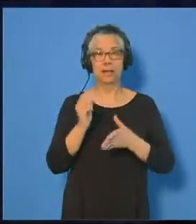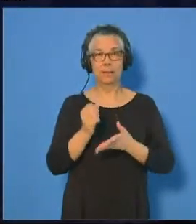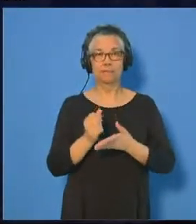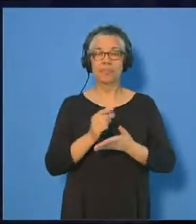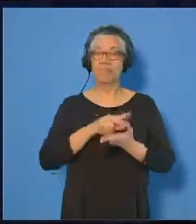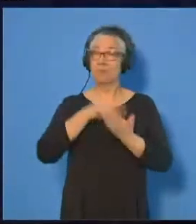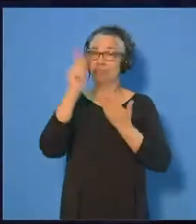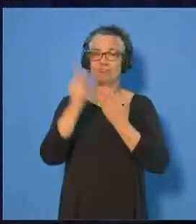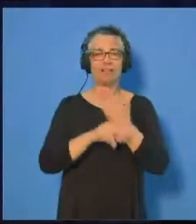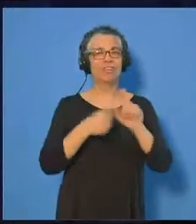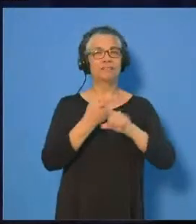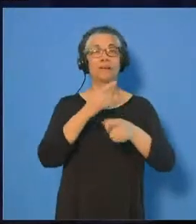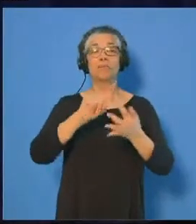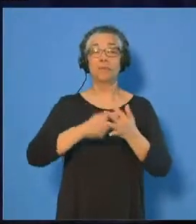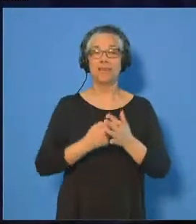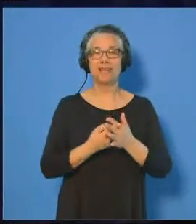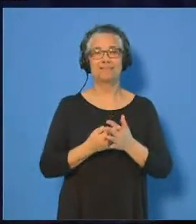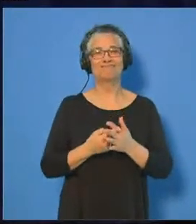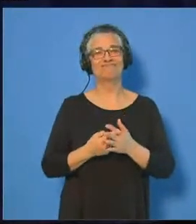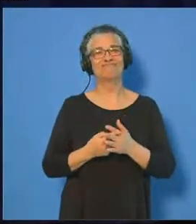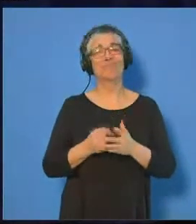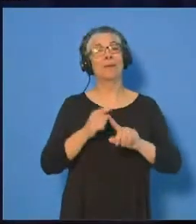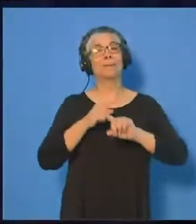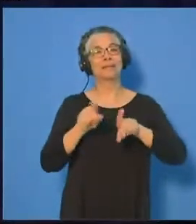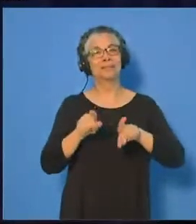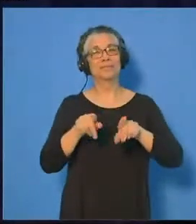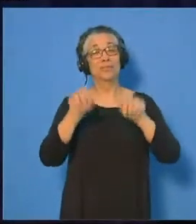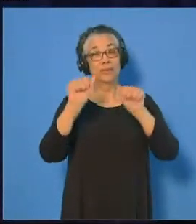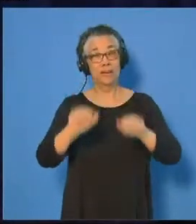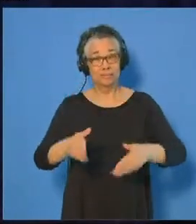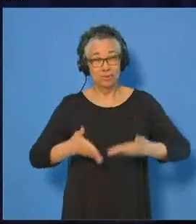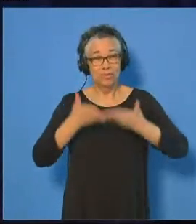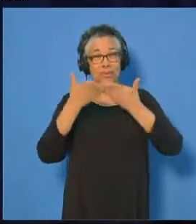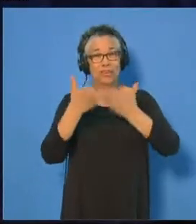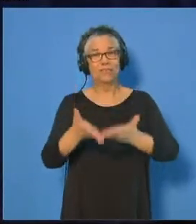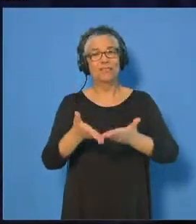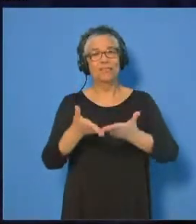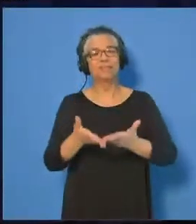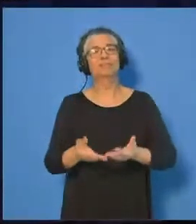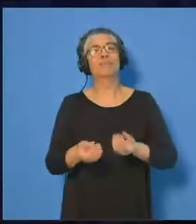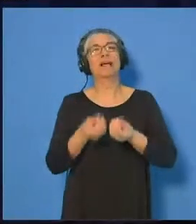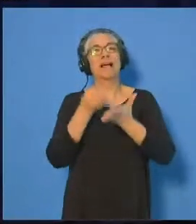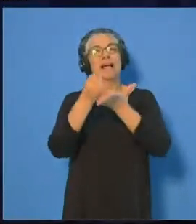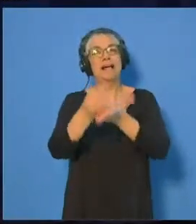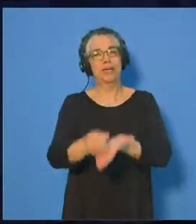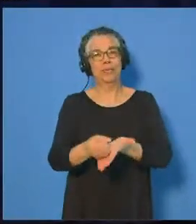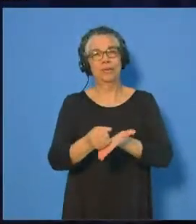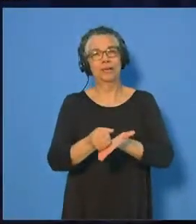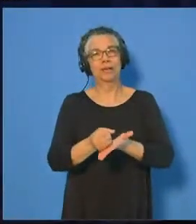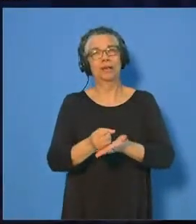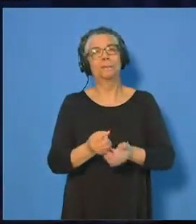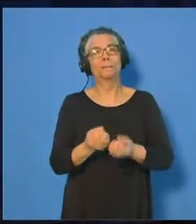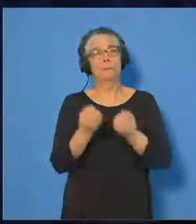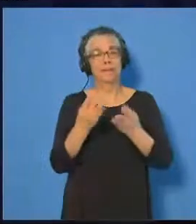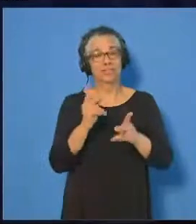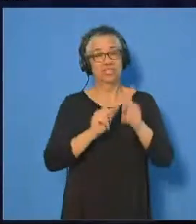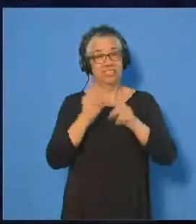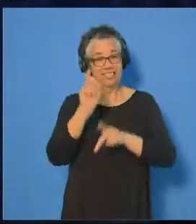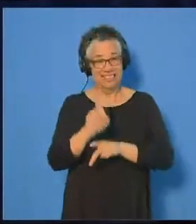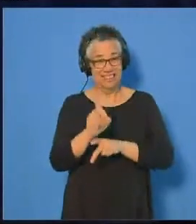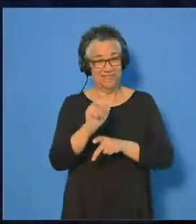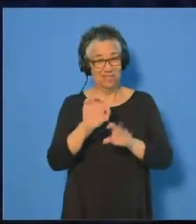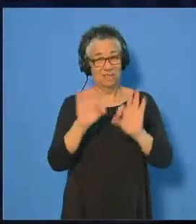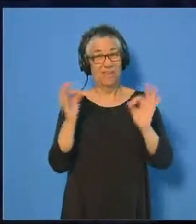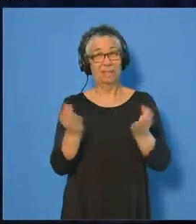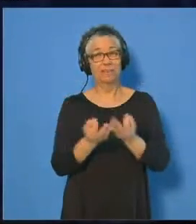started from the very beginning, but we have been able to deliver this relief, which is going to be much needed for many of our families during this